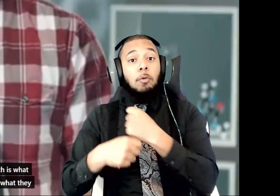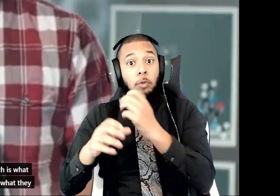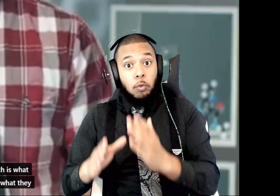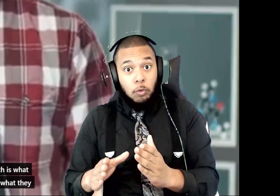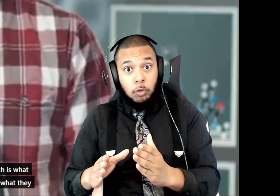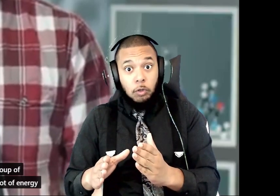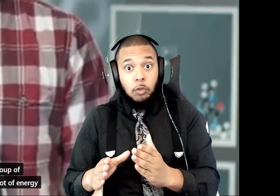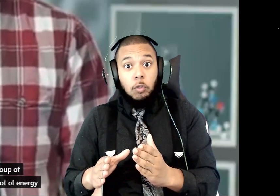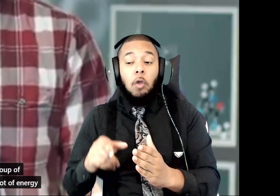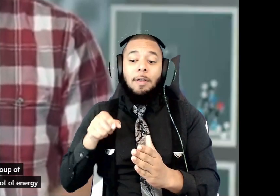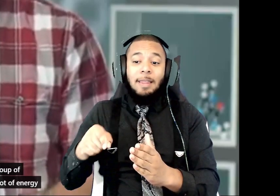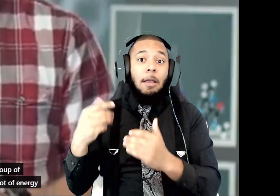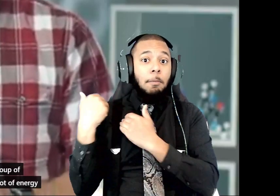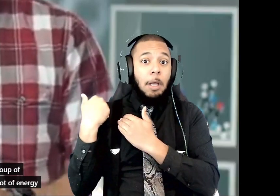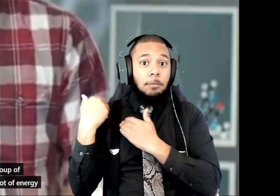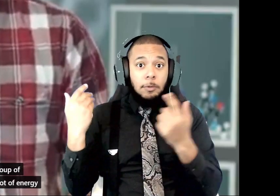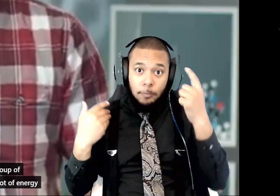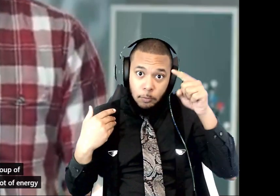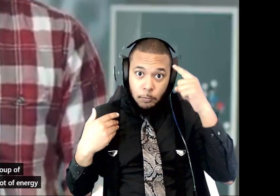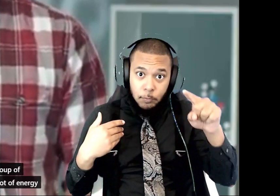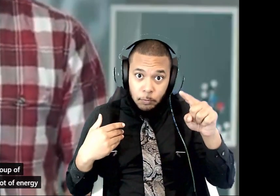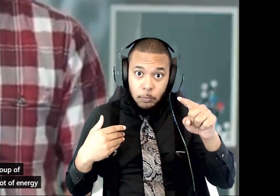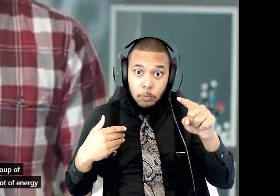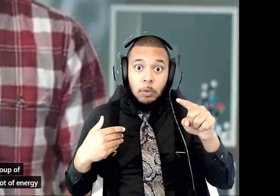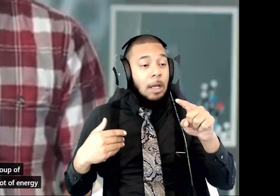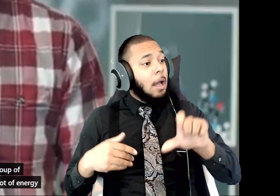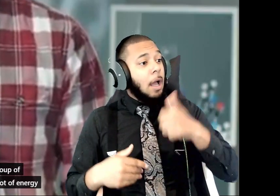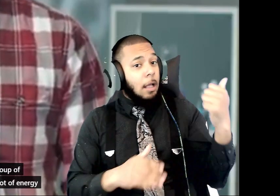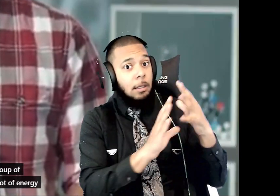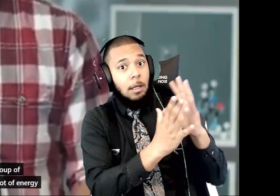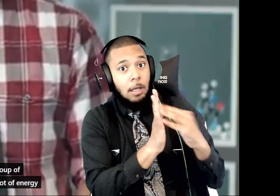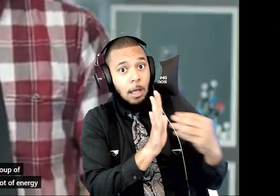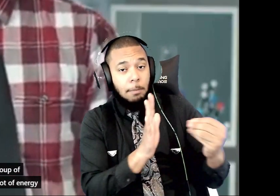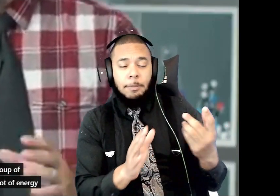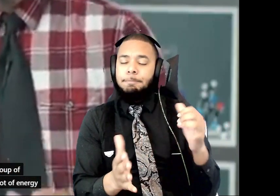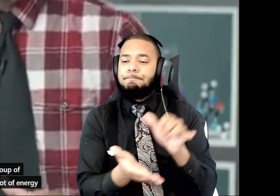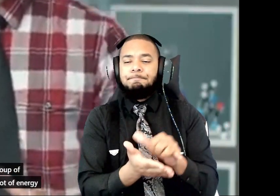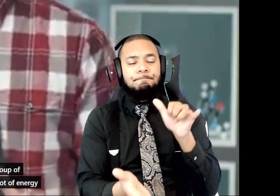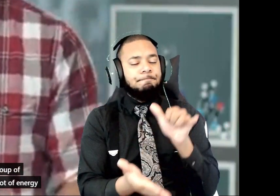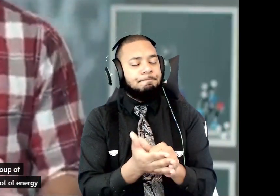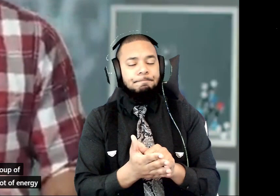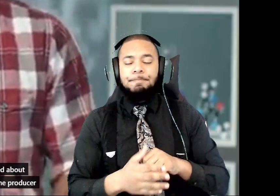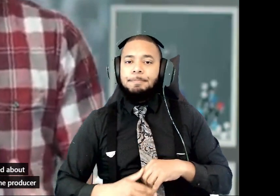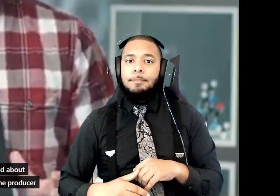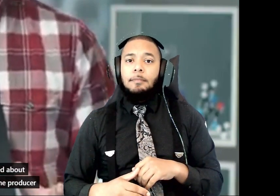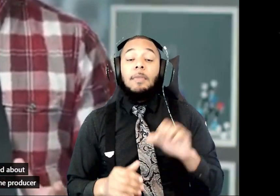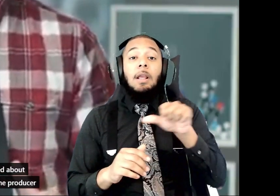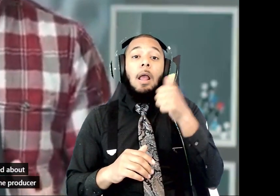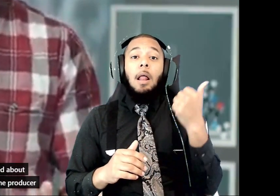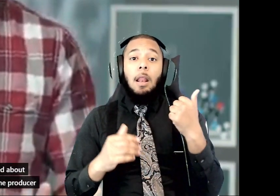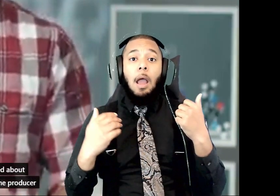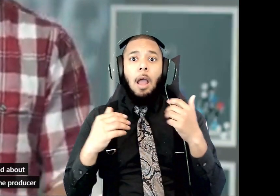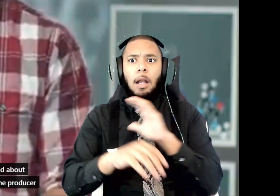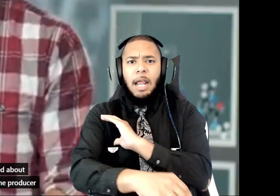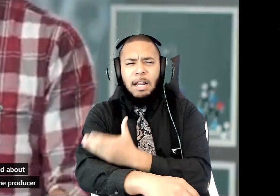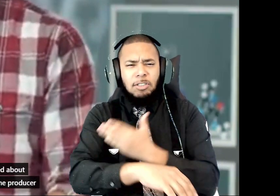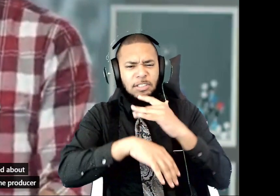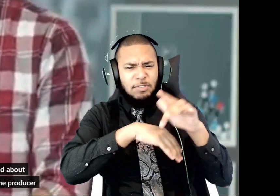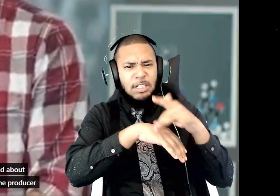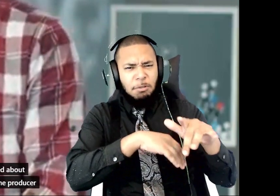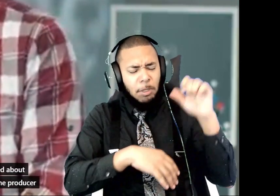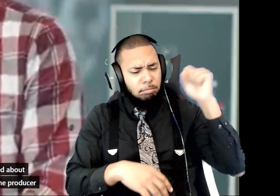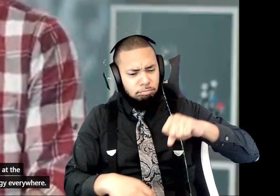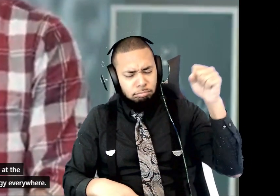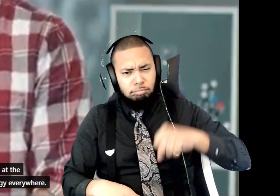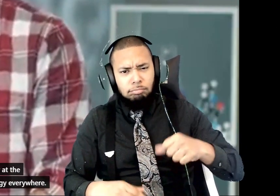do. This is what they can do that no other group of individuals can do. There's a lot of energy out there, and we've talked about it before. There's energy